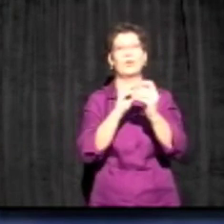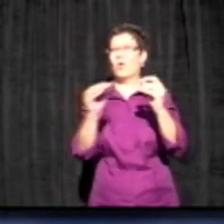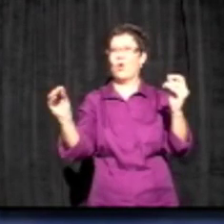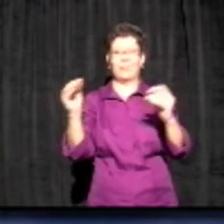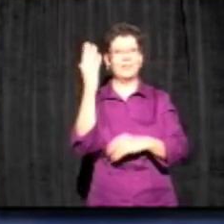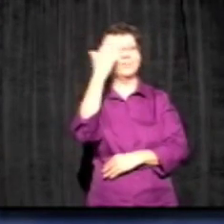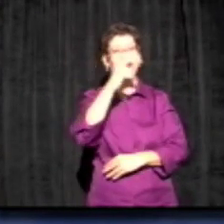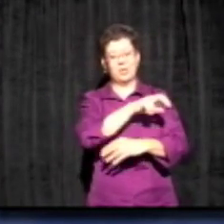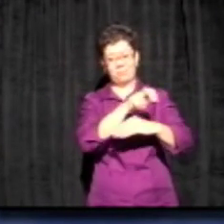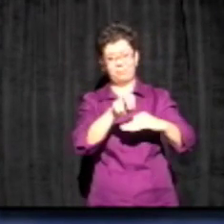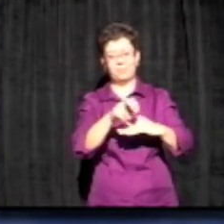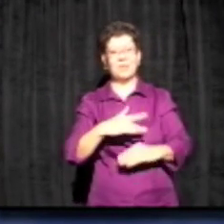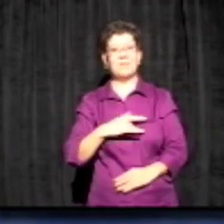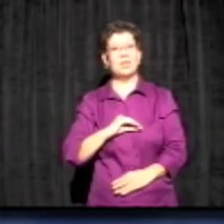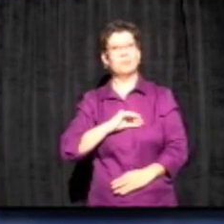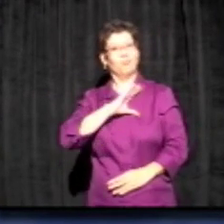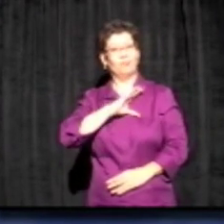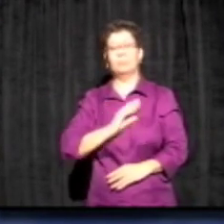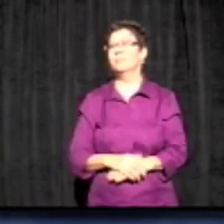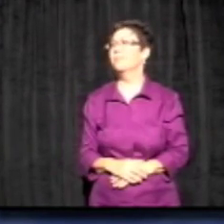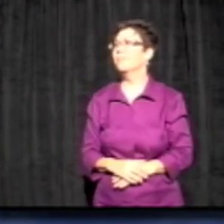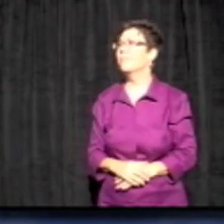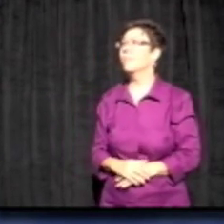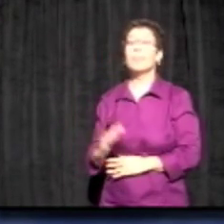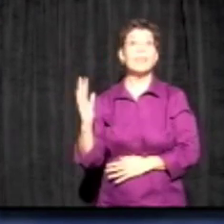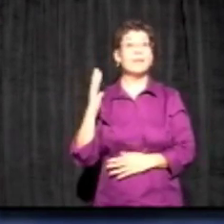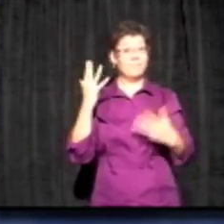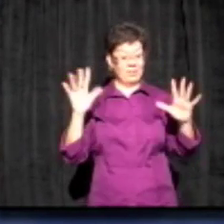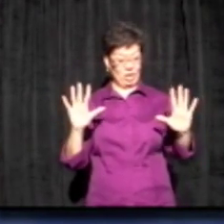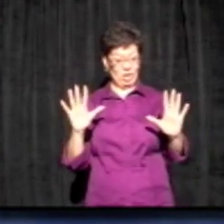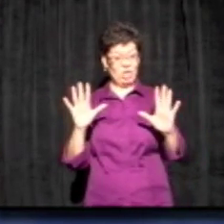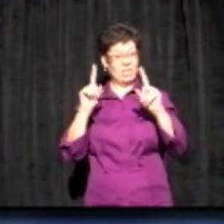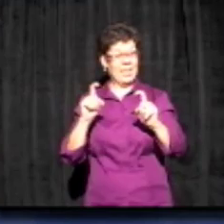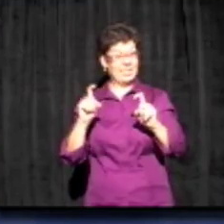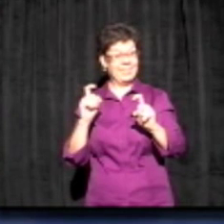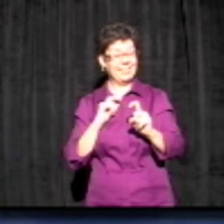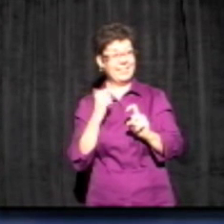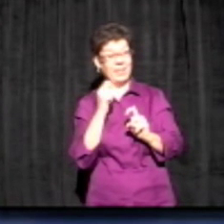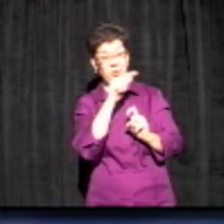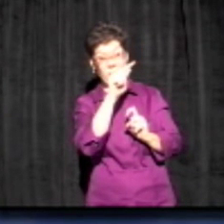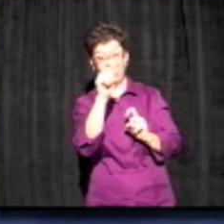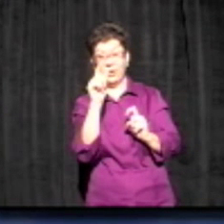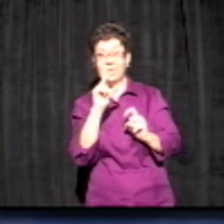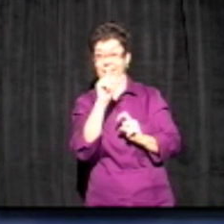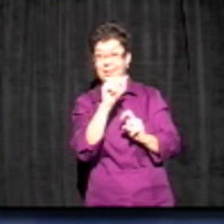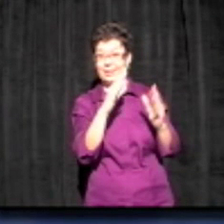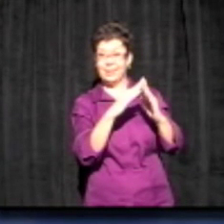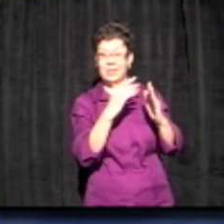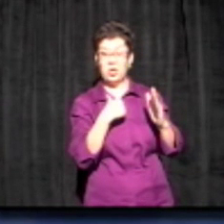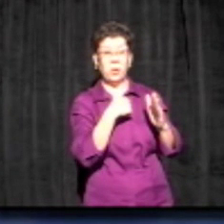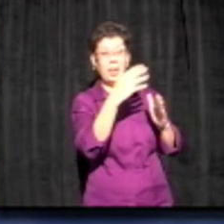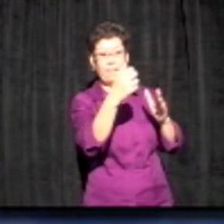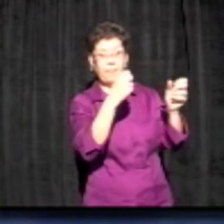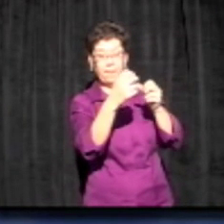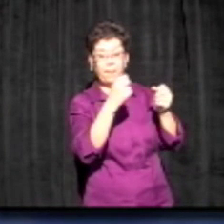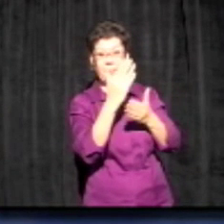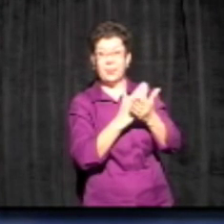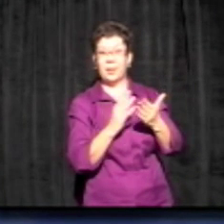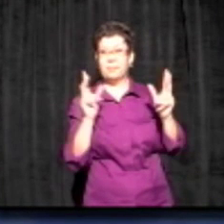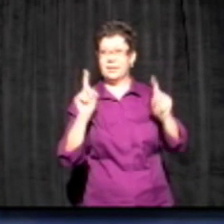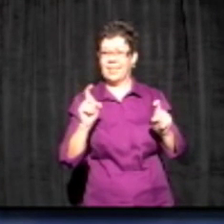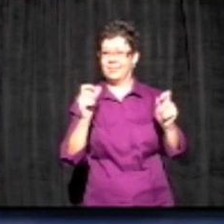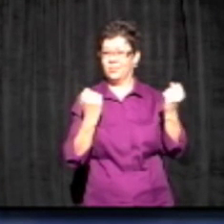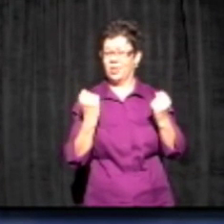Not long ago, we had the opportunity to show some of our early vehicles to select members of the disabled community. At one of